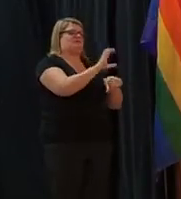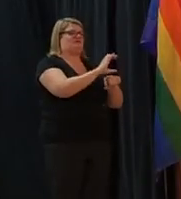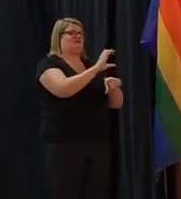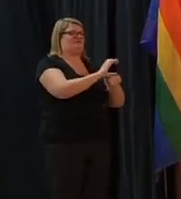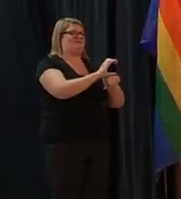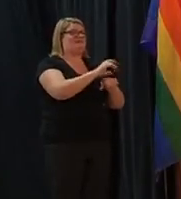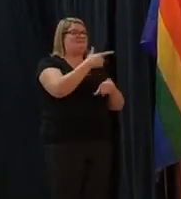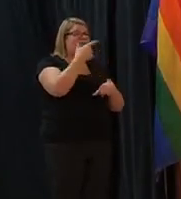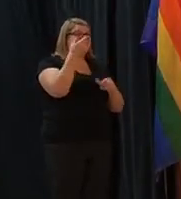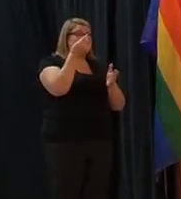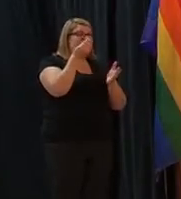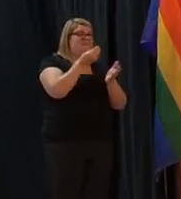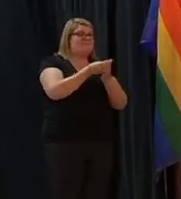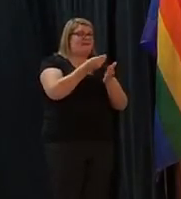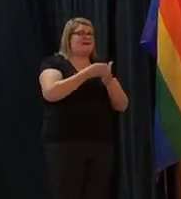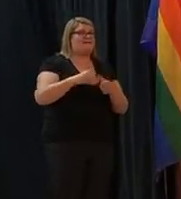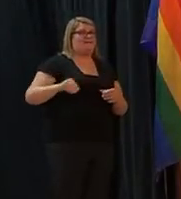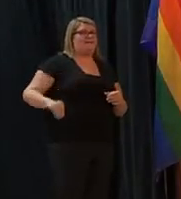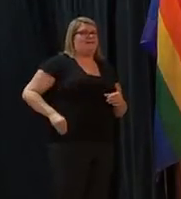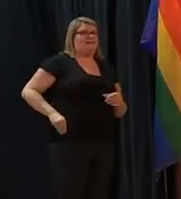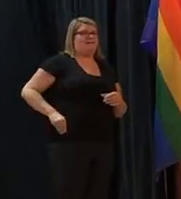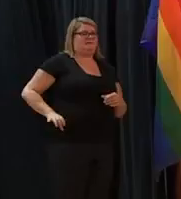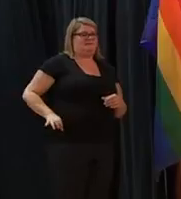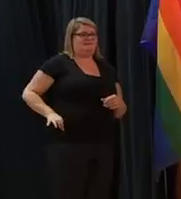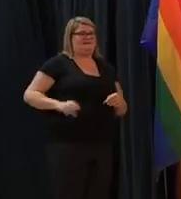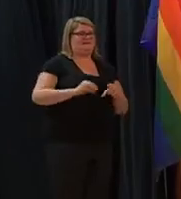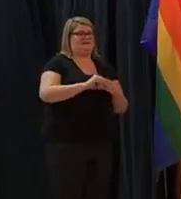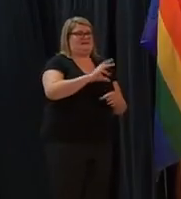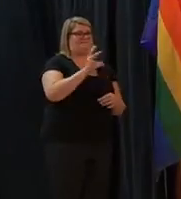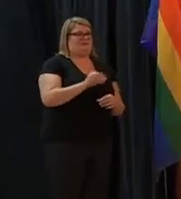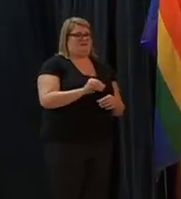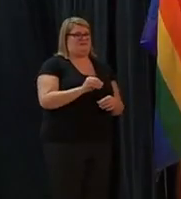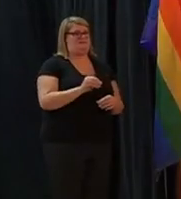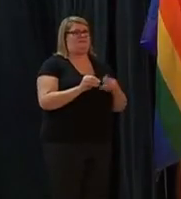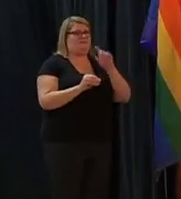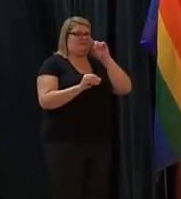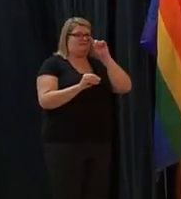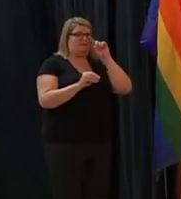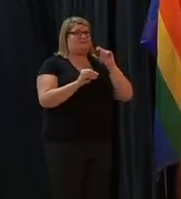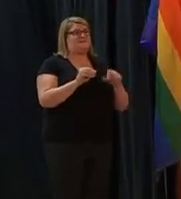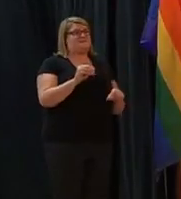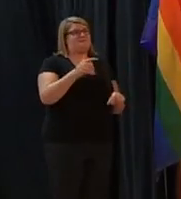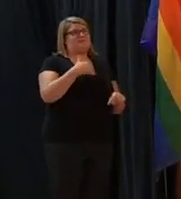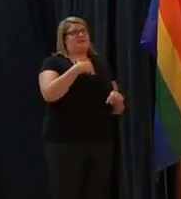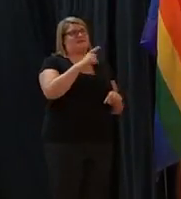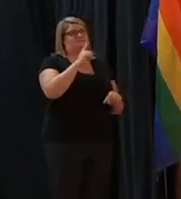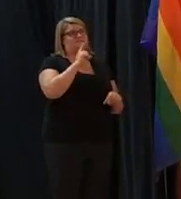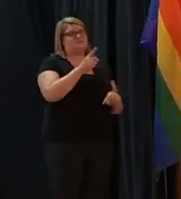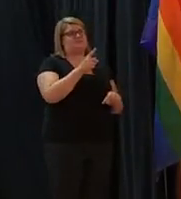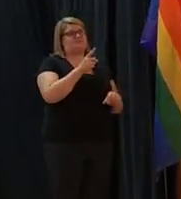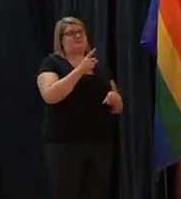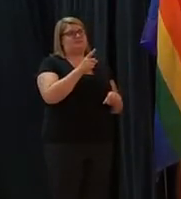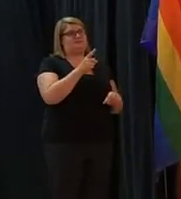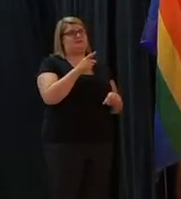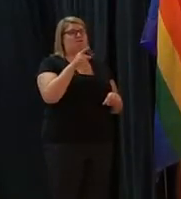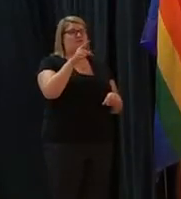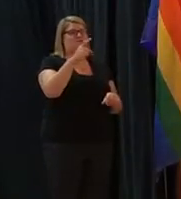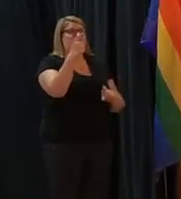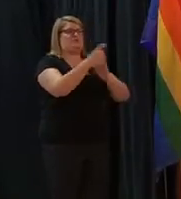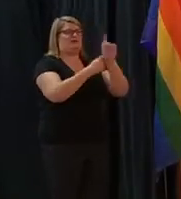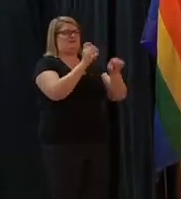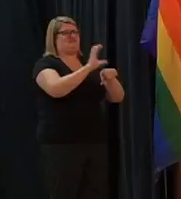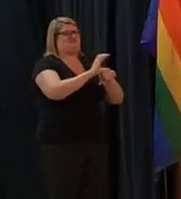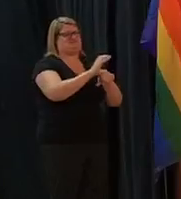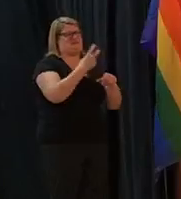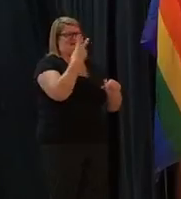their monies in Africa, building churches. And I know, I'm sure none of you probably give donations to them.